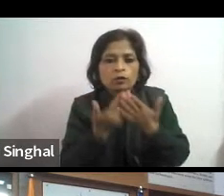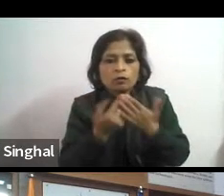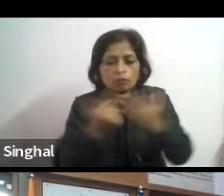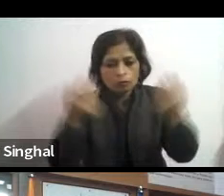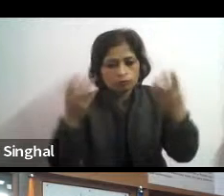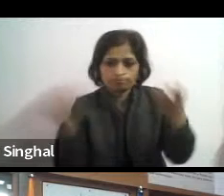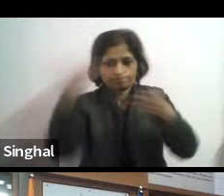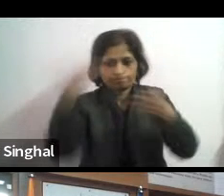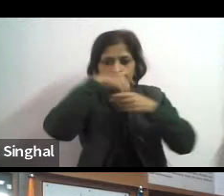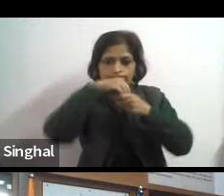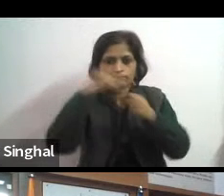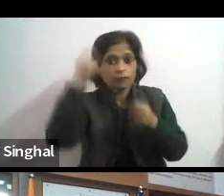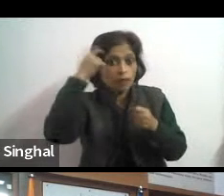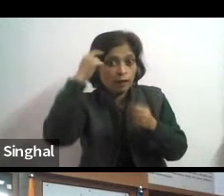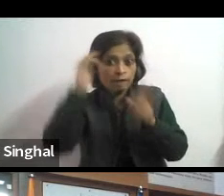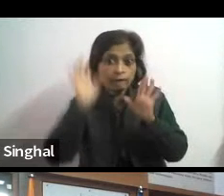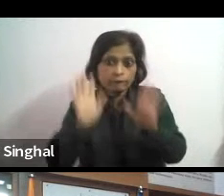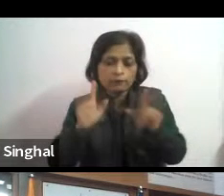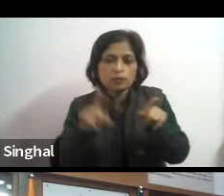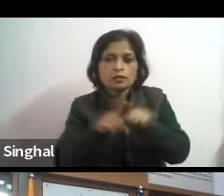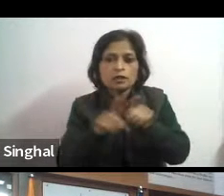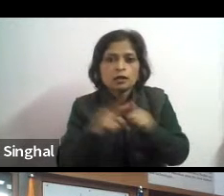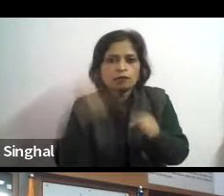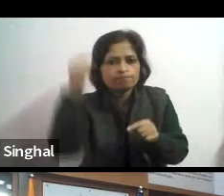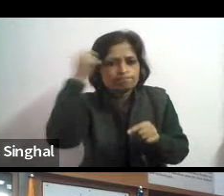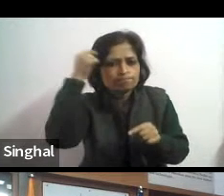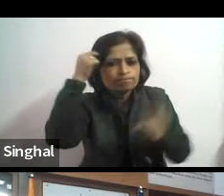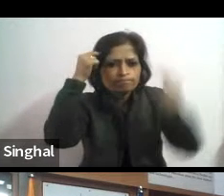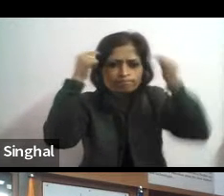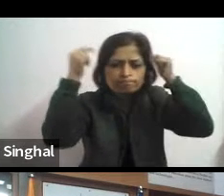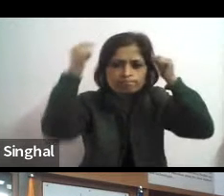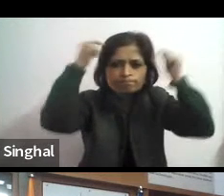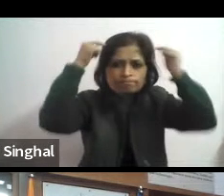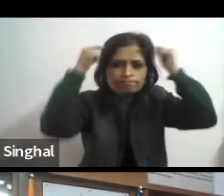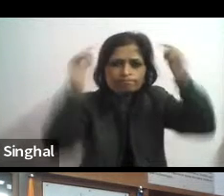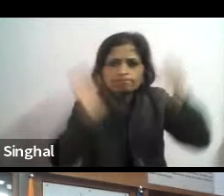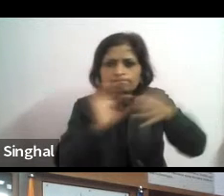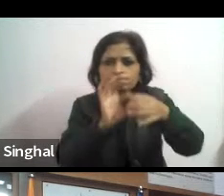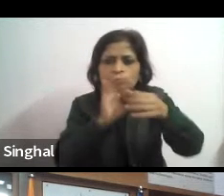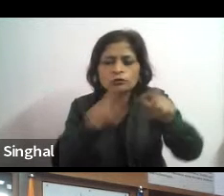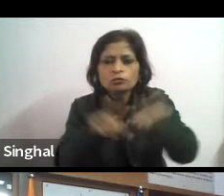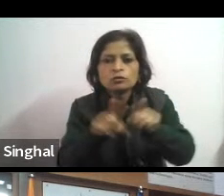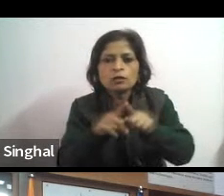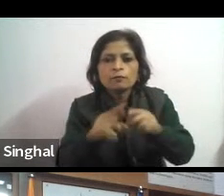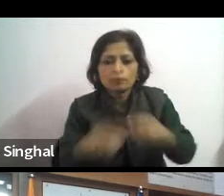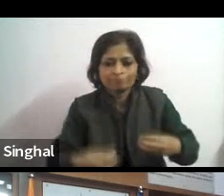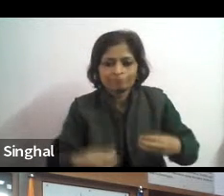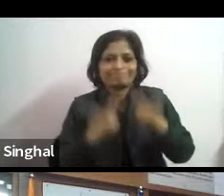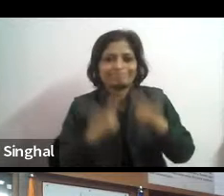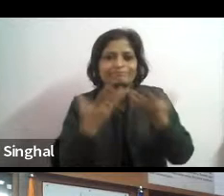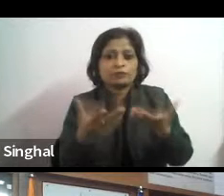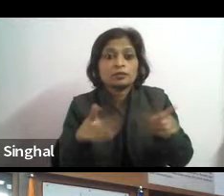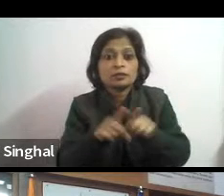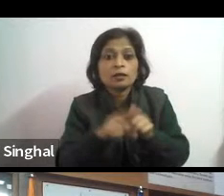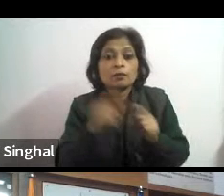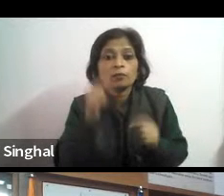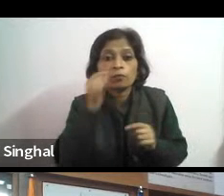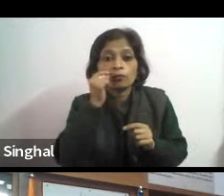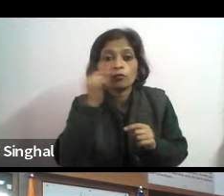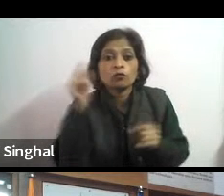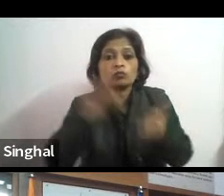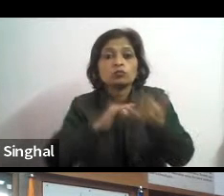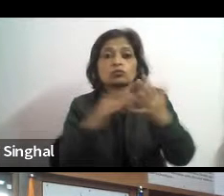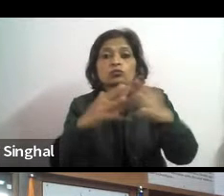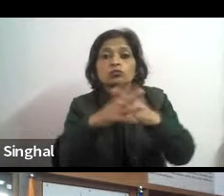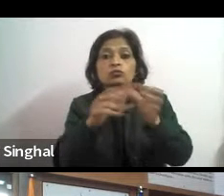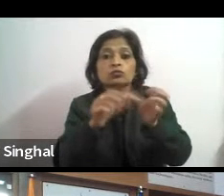already there in the brain. We need to just trigger it and it will be manifested. That is what Swami Vivekananda ji has also said, that